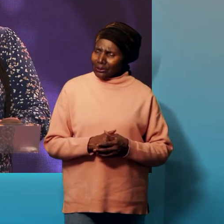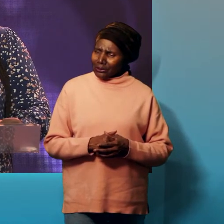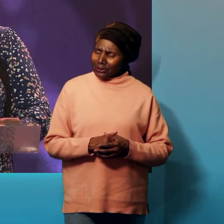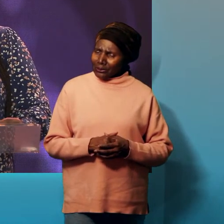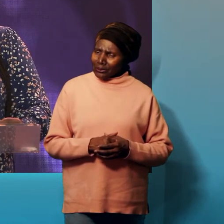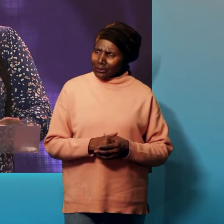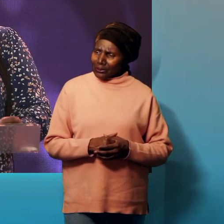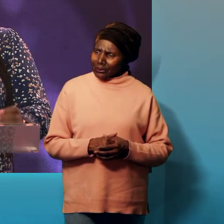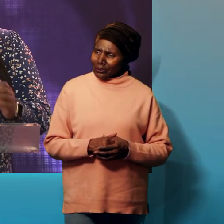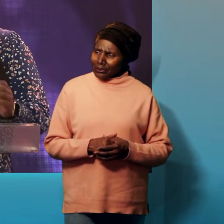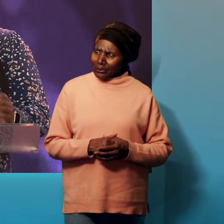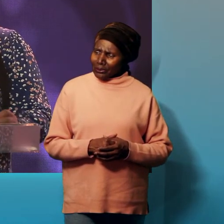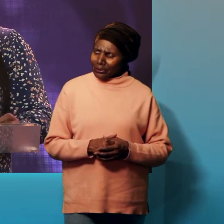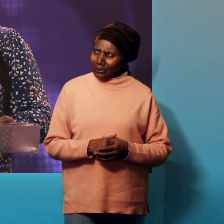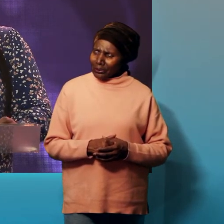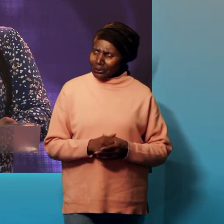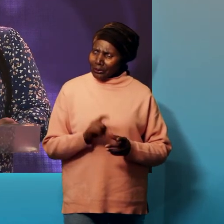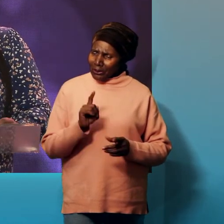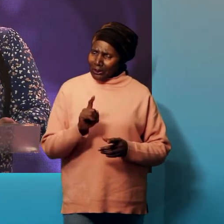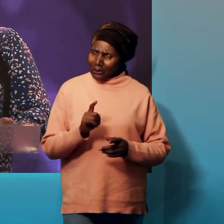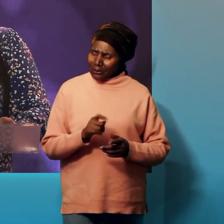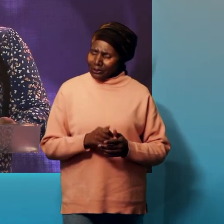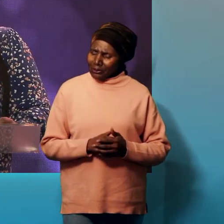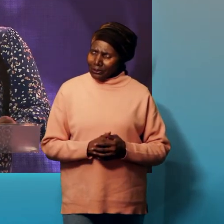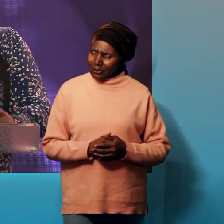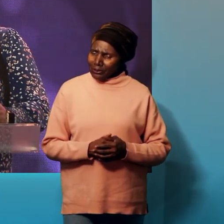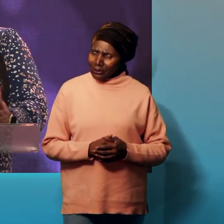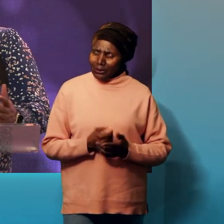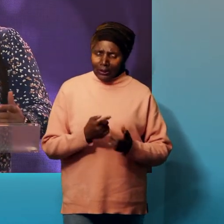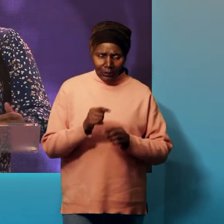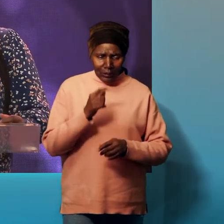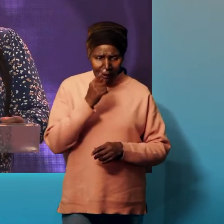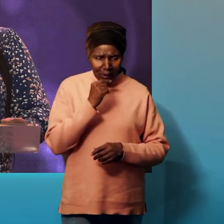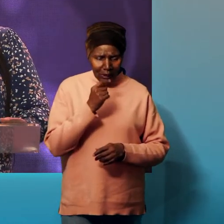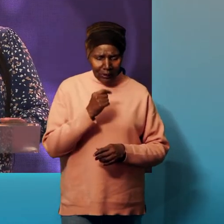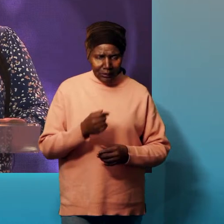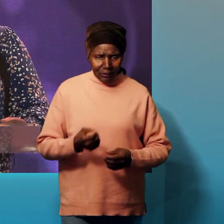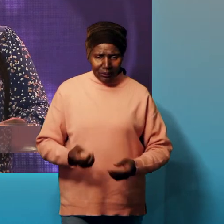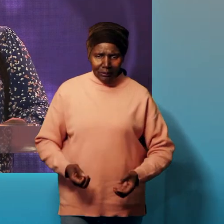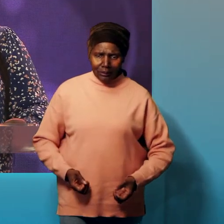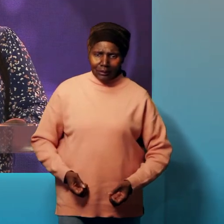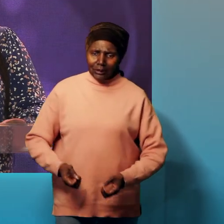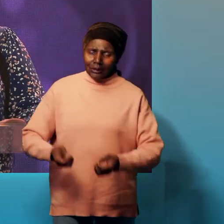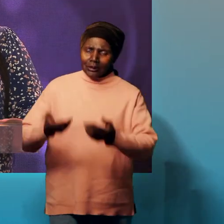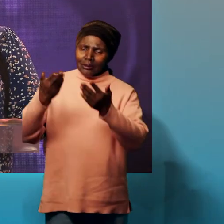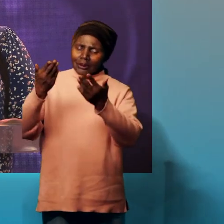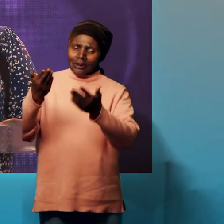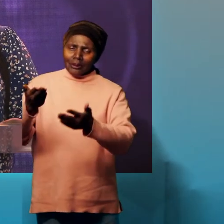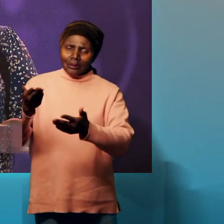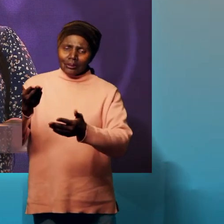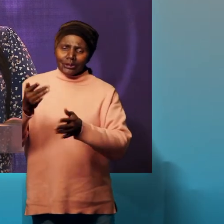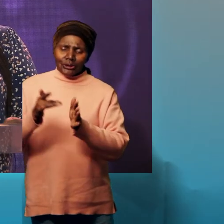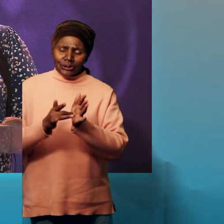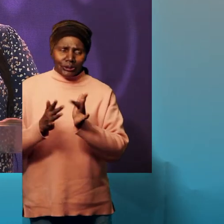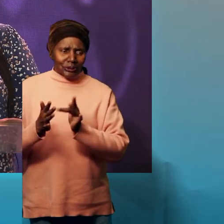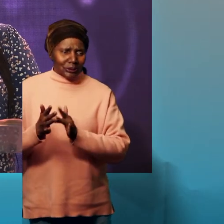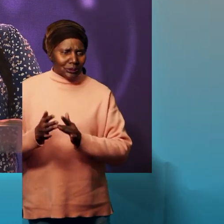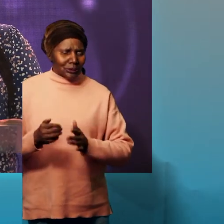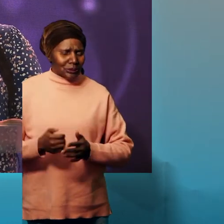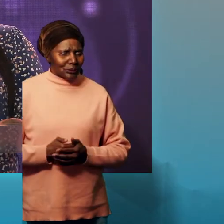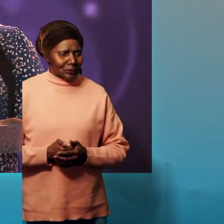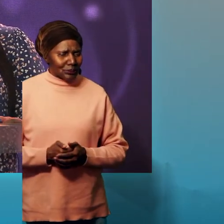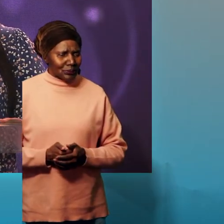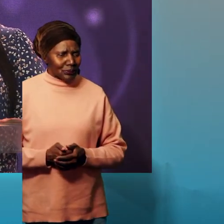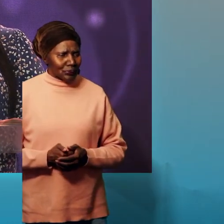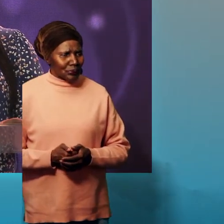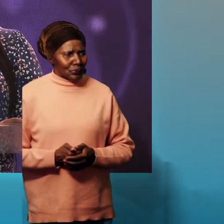cross. Instead, we can lay it at the feet of Jesus. I'm going to ask